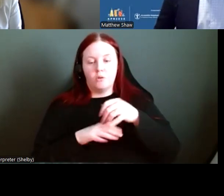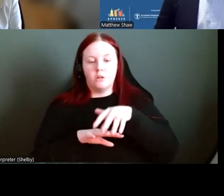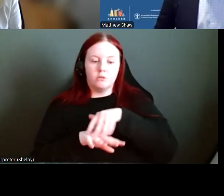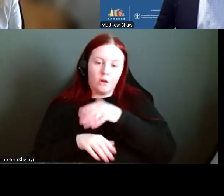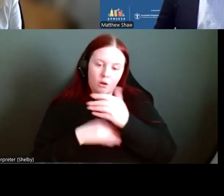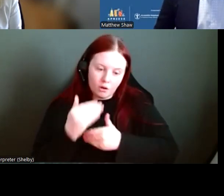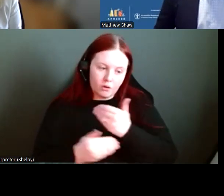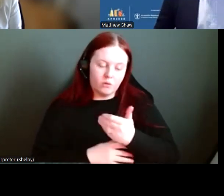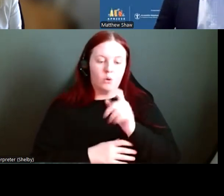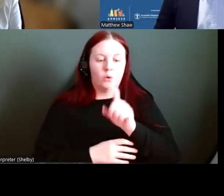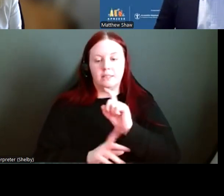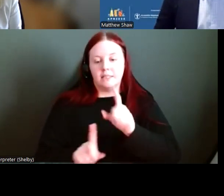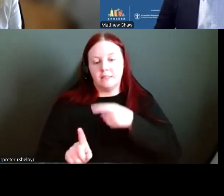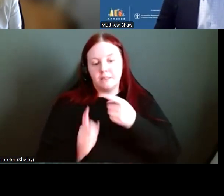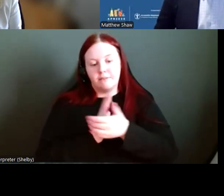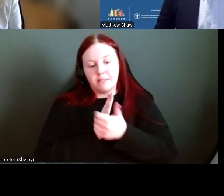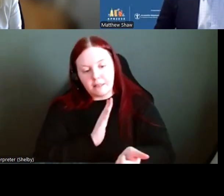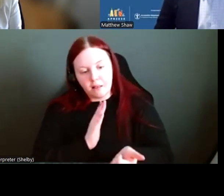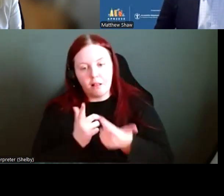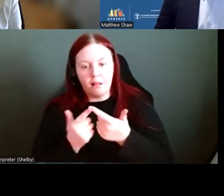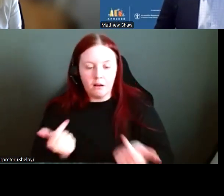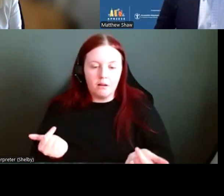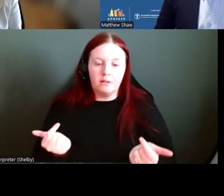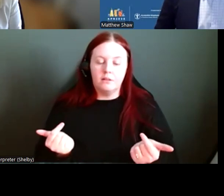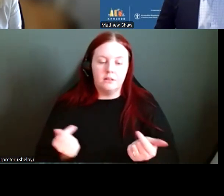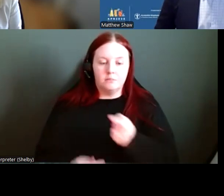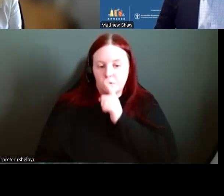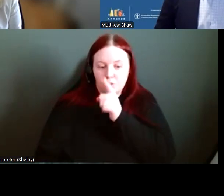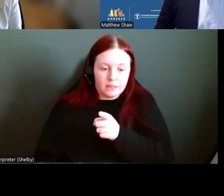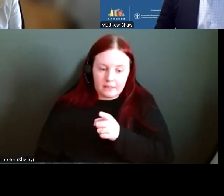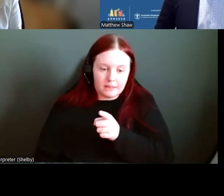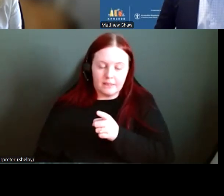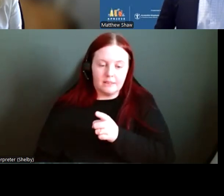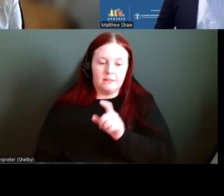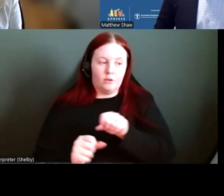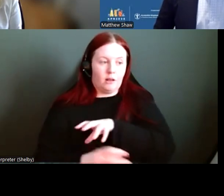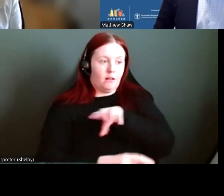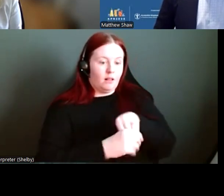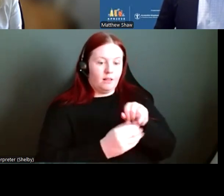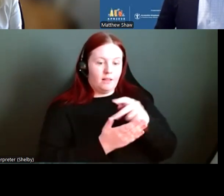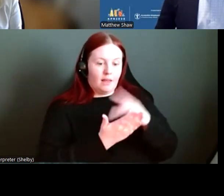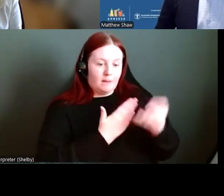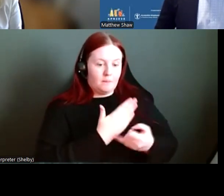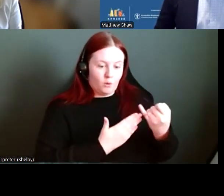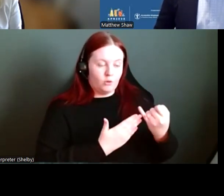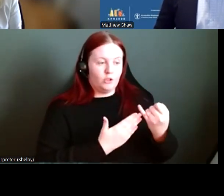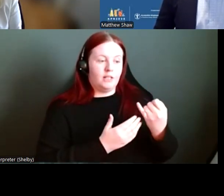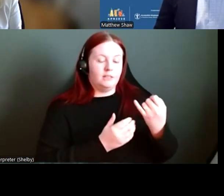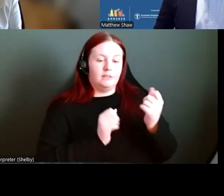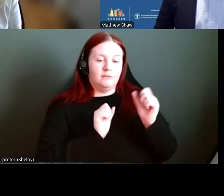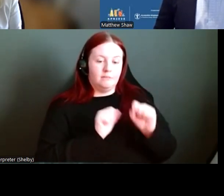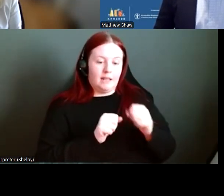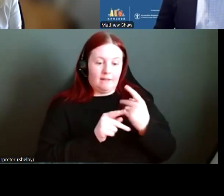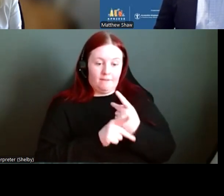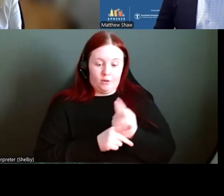set to do this properly, and use that as a case study, if you will, to shop around internally and